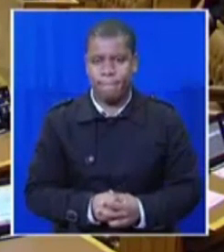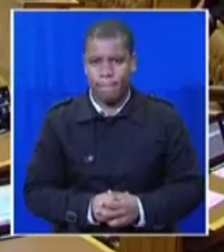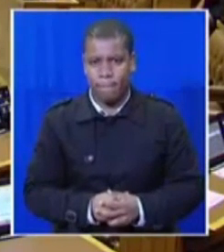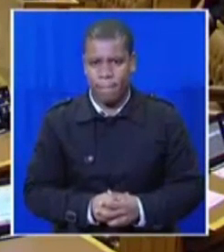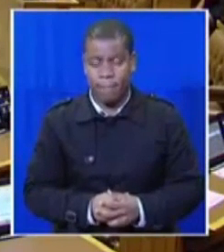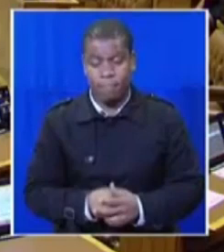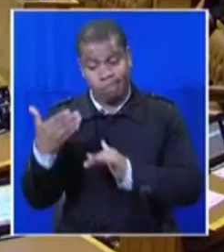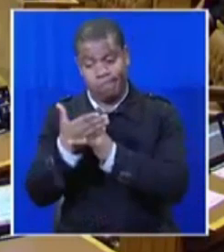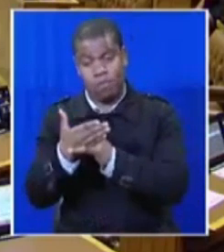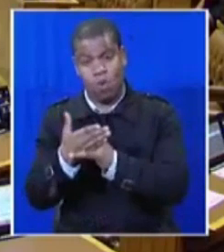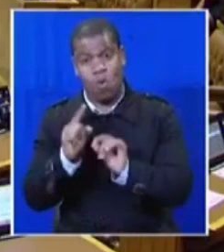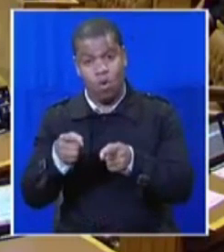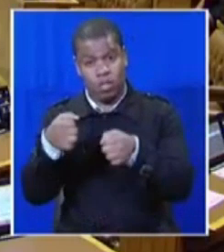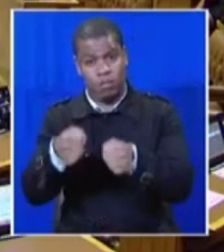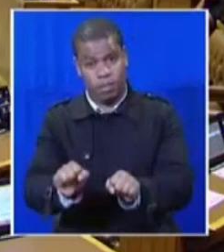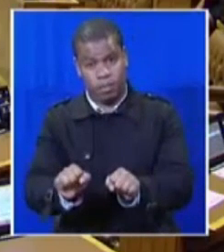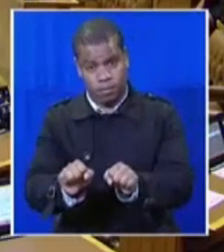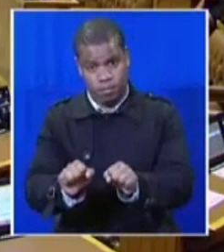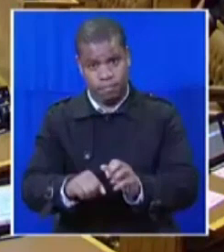Order, Chair. Order, Chair.